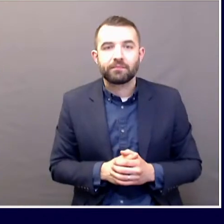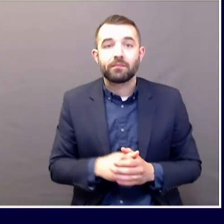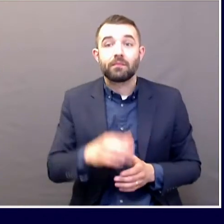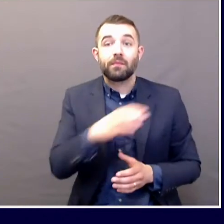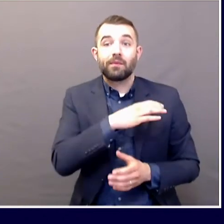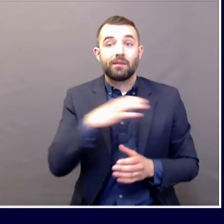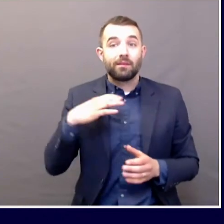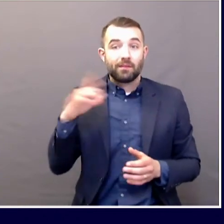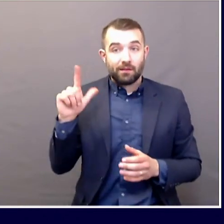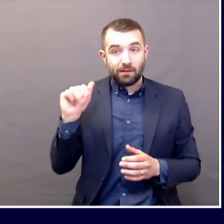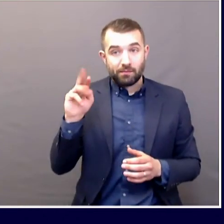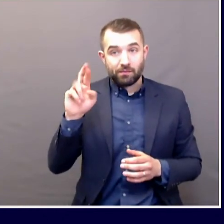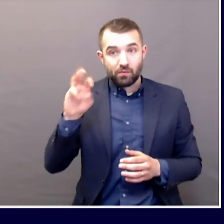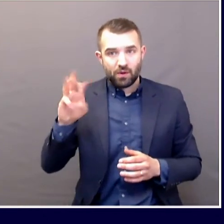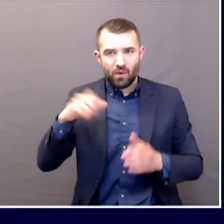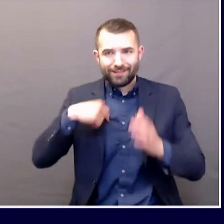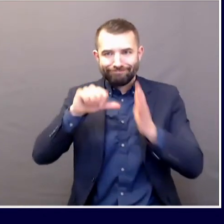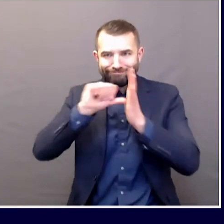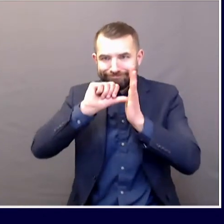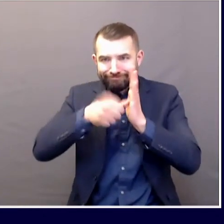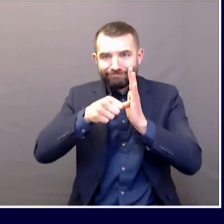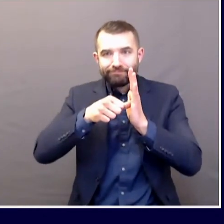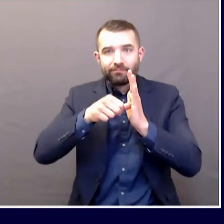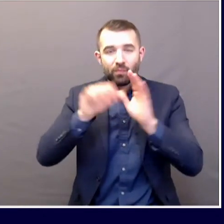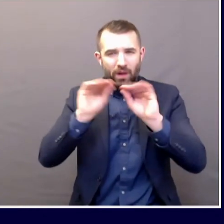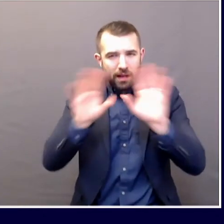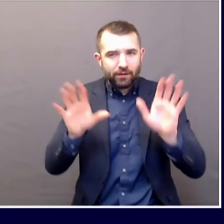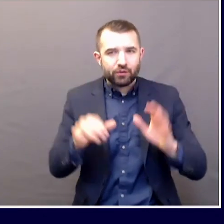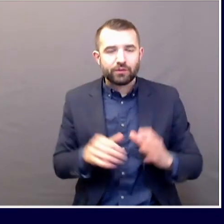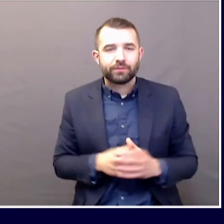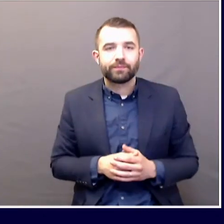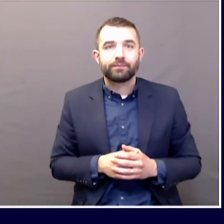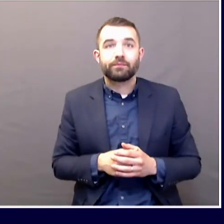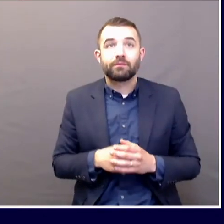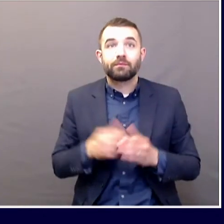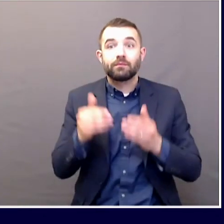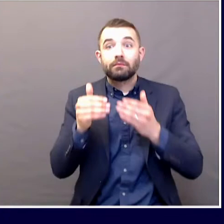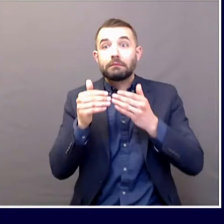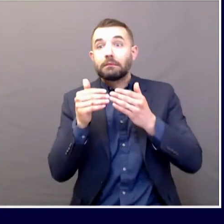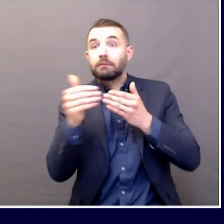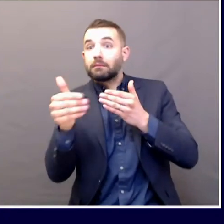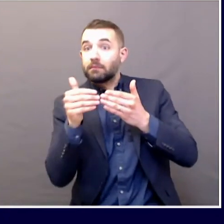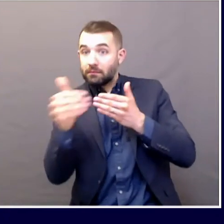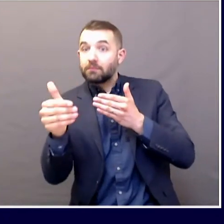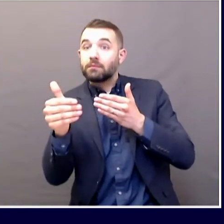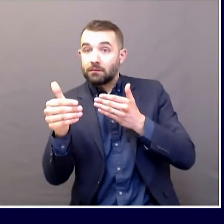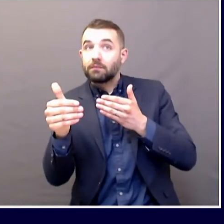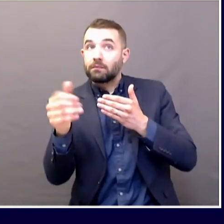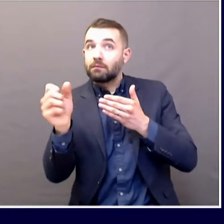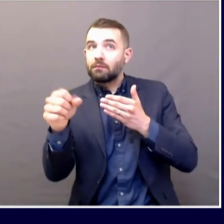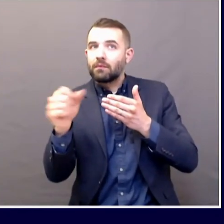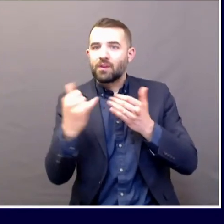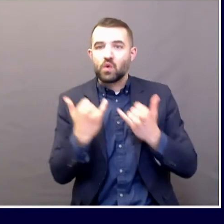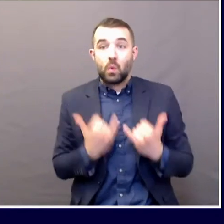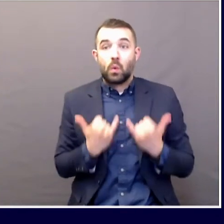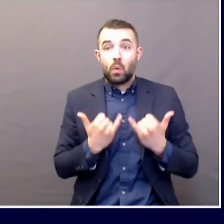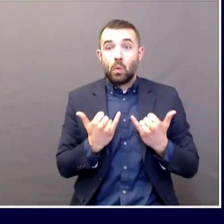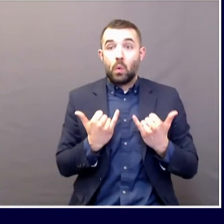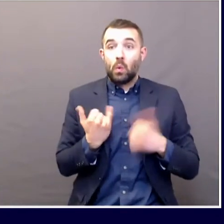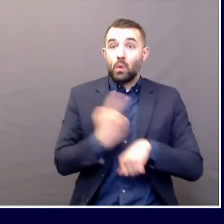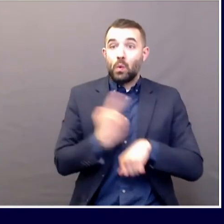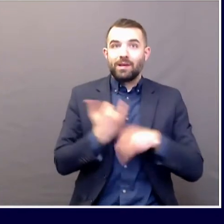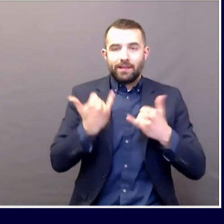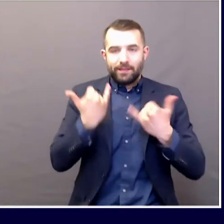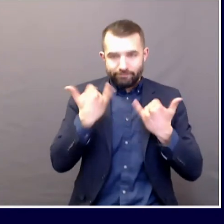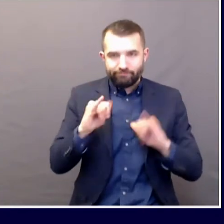though. Well, that is the future. Today we are in that 70-year and older eligibility category. So